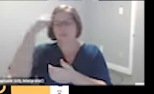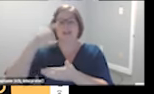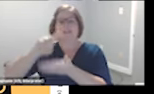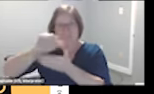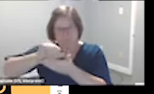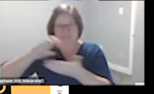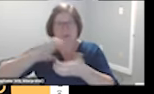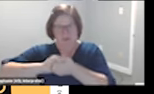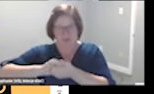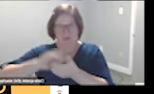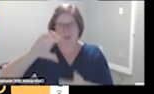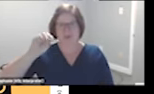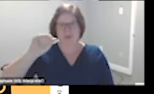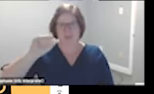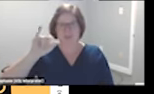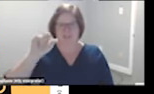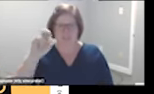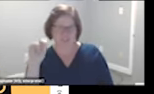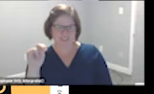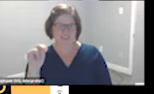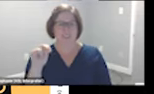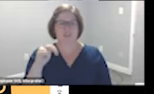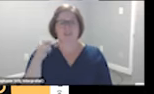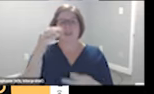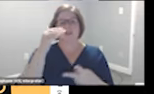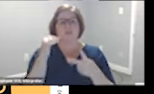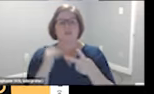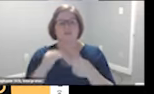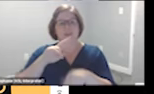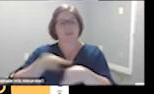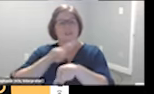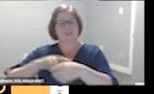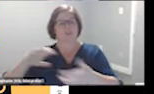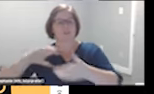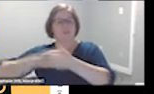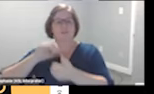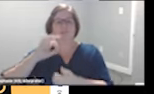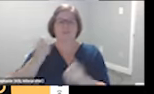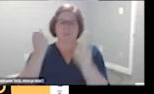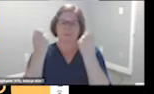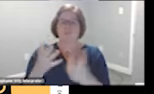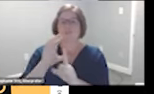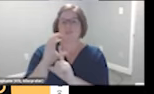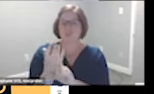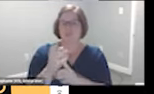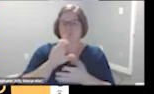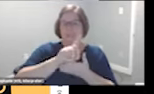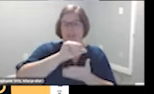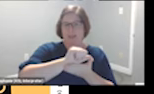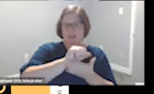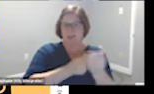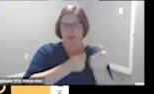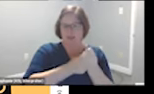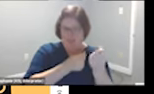the National Alliance of Multicultural Disabled Advocates, and the Black Disability Collective. And just a few examples of